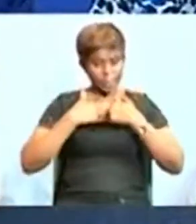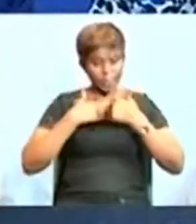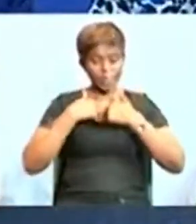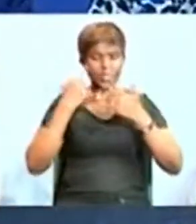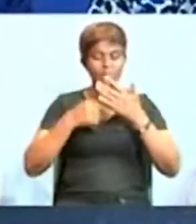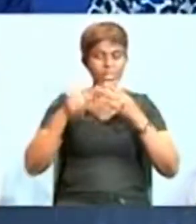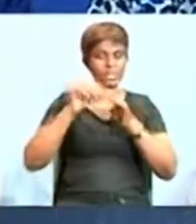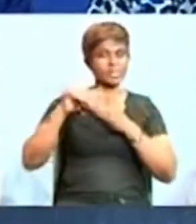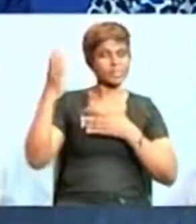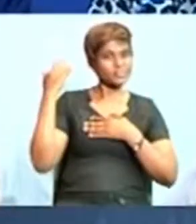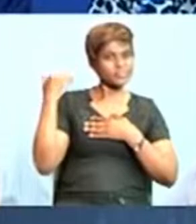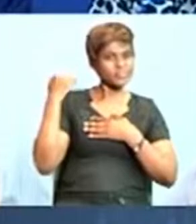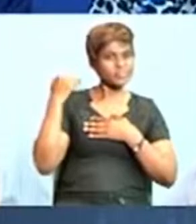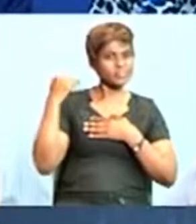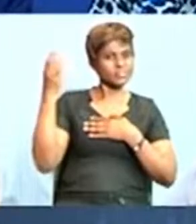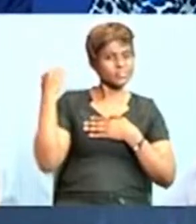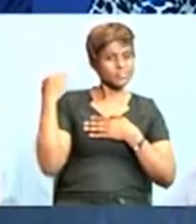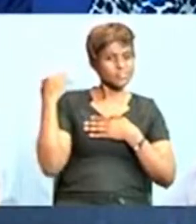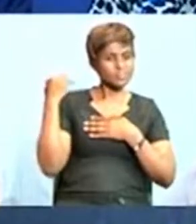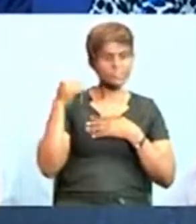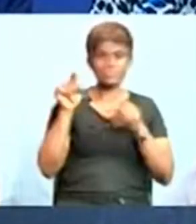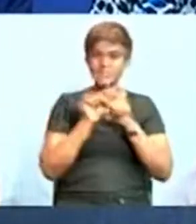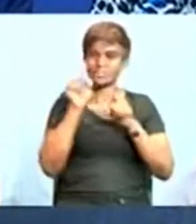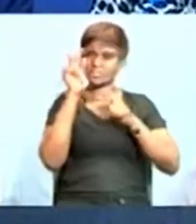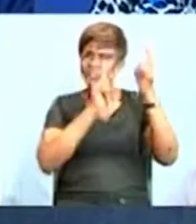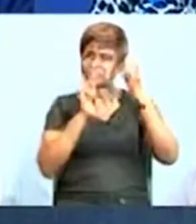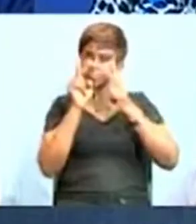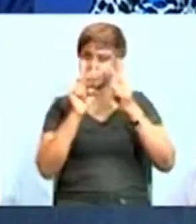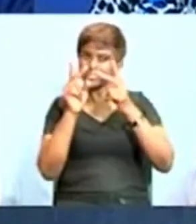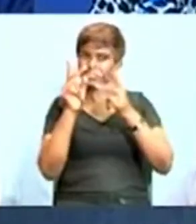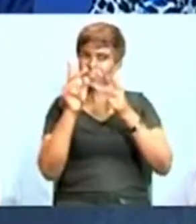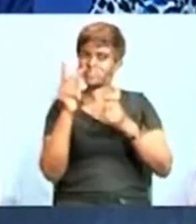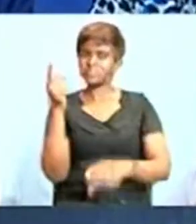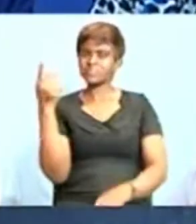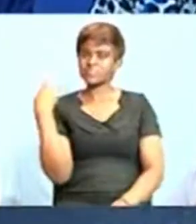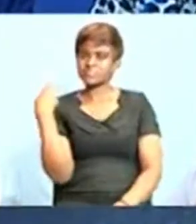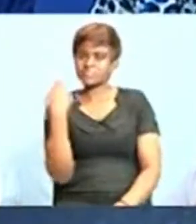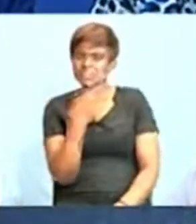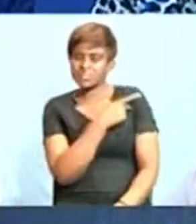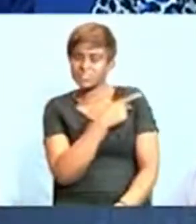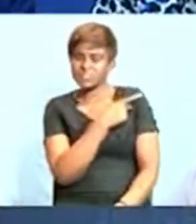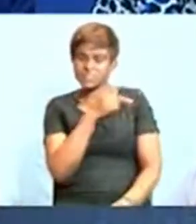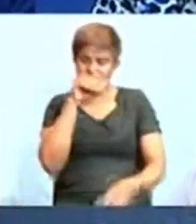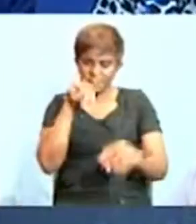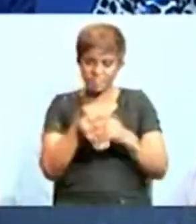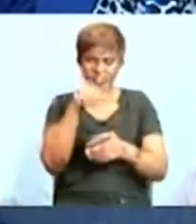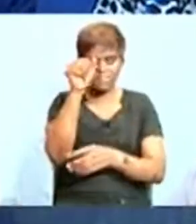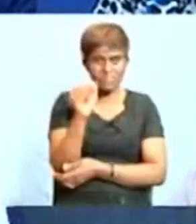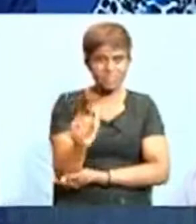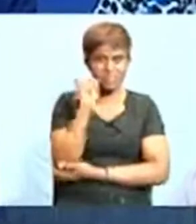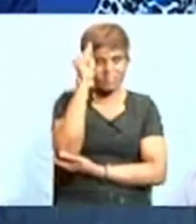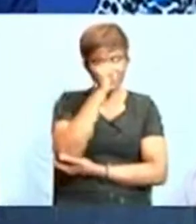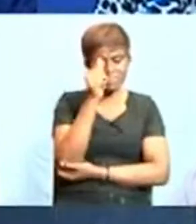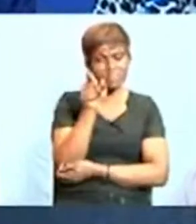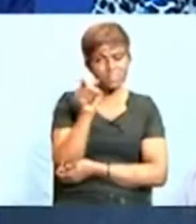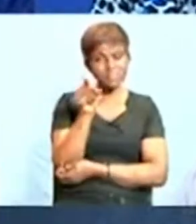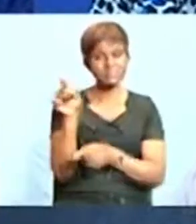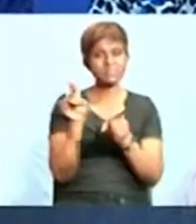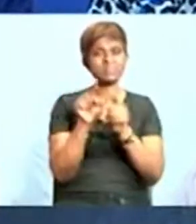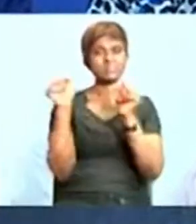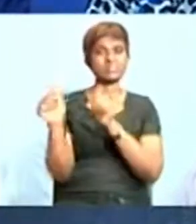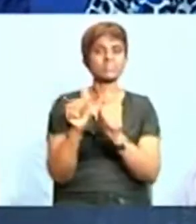the recent past, visited a number of parliaments within the region, just like the acting clerk